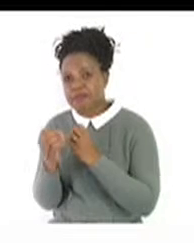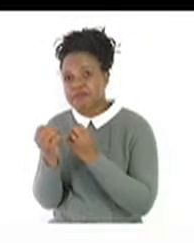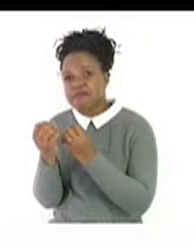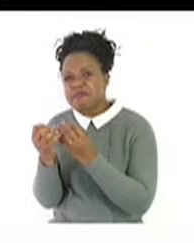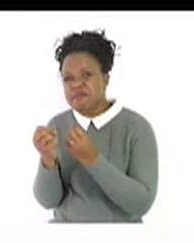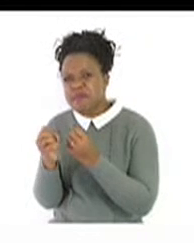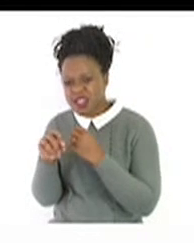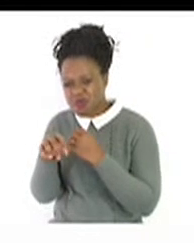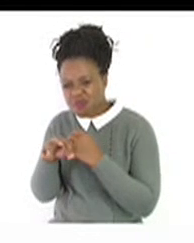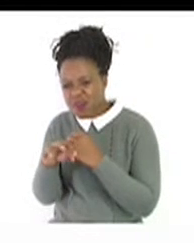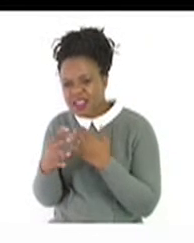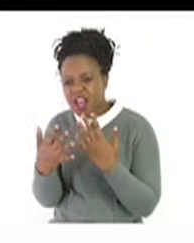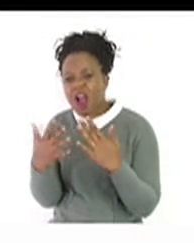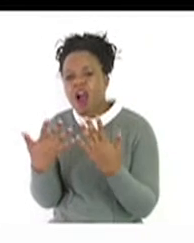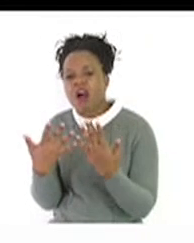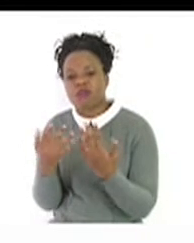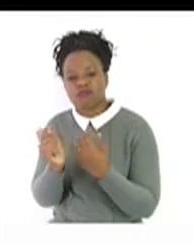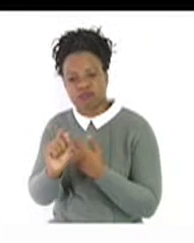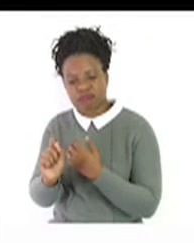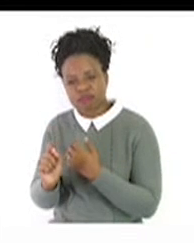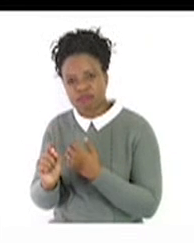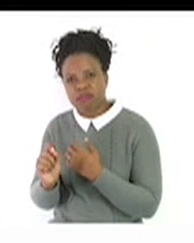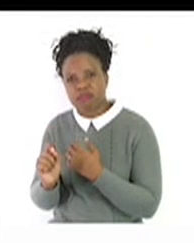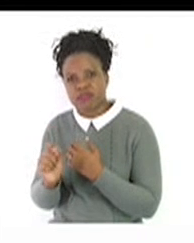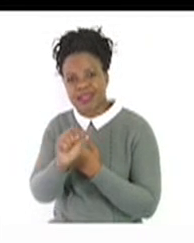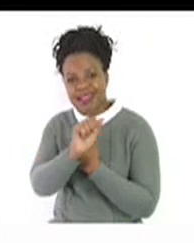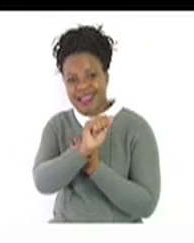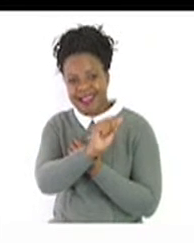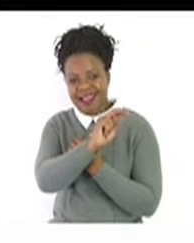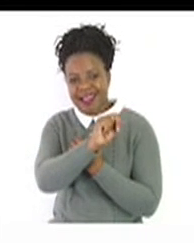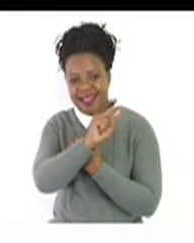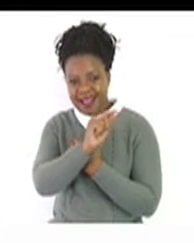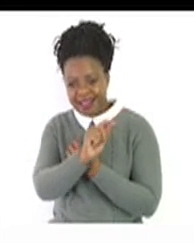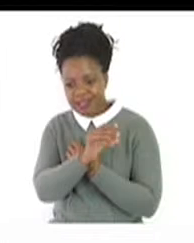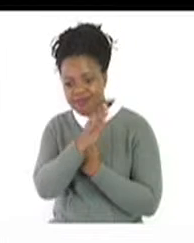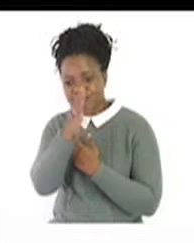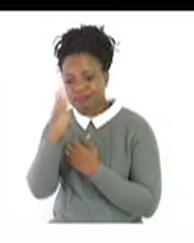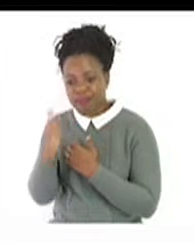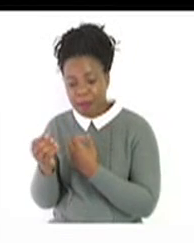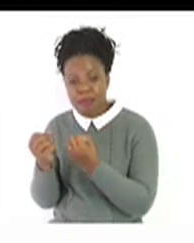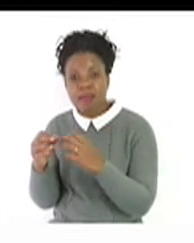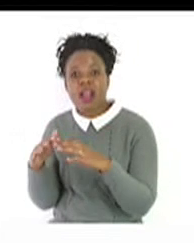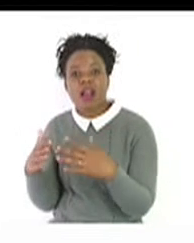The ants, the plural of ants, Chanel?